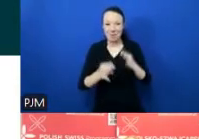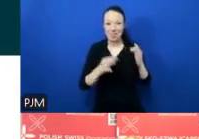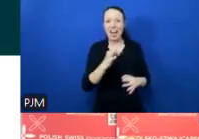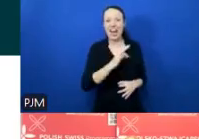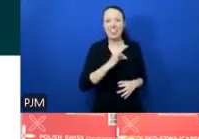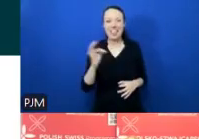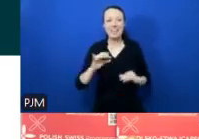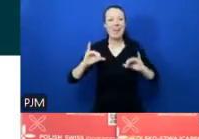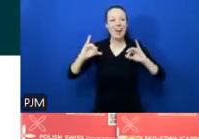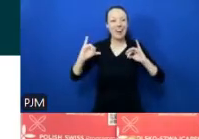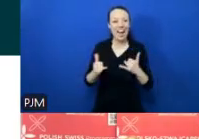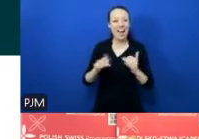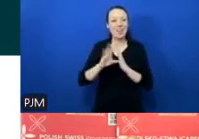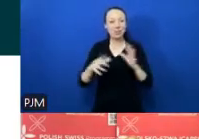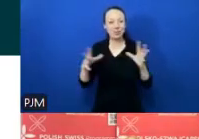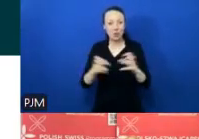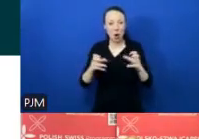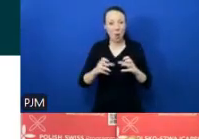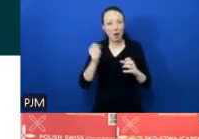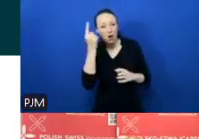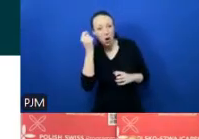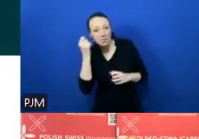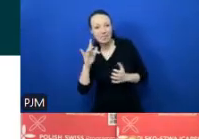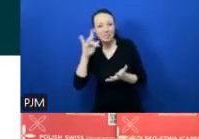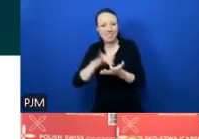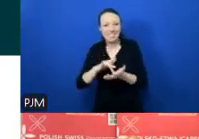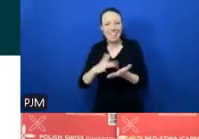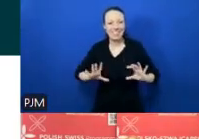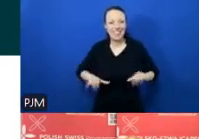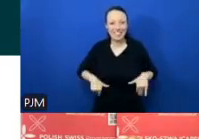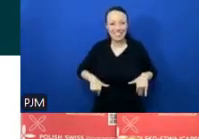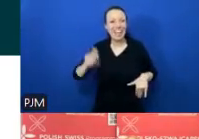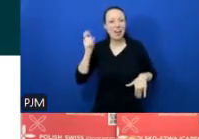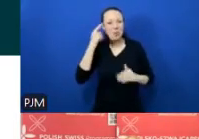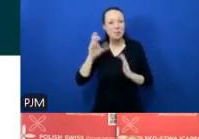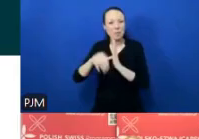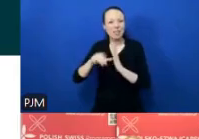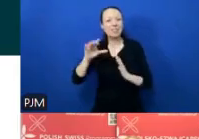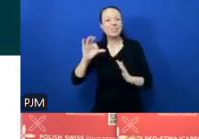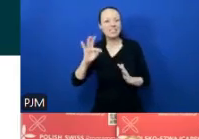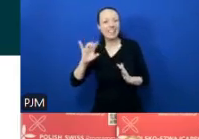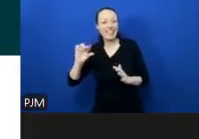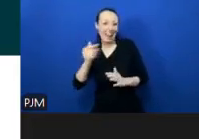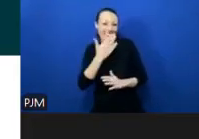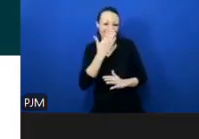the concept of Sponge City in Switzerland, and especially in St. Gallen.